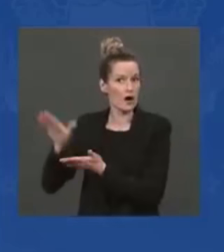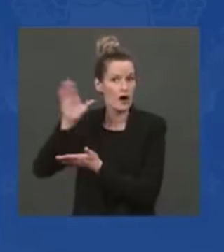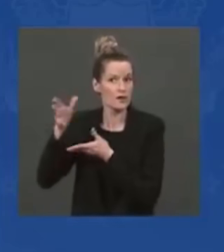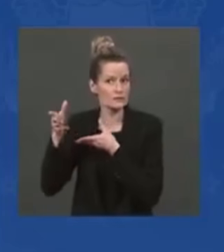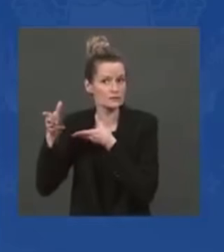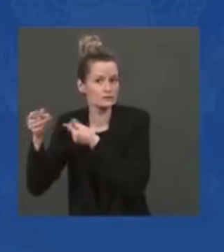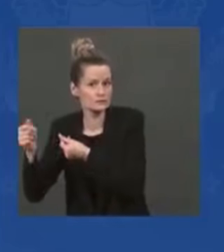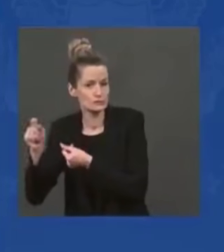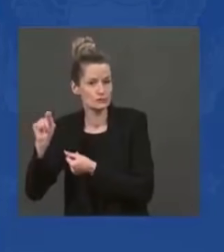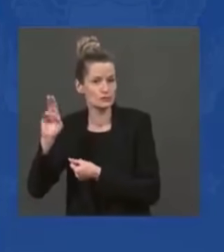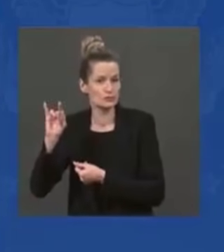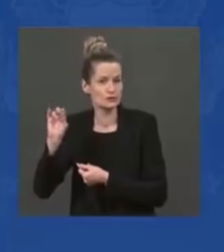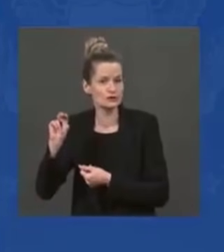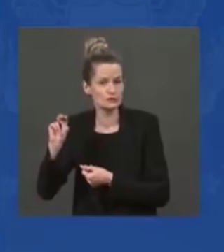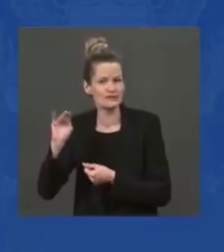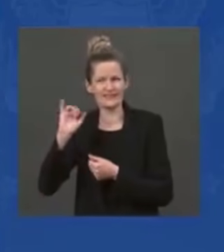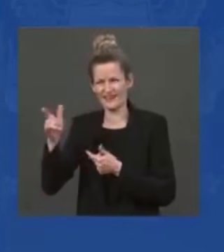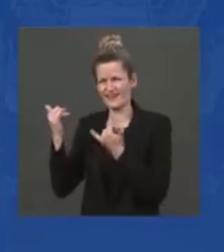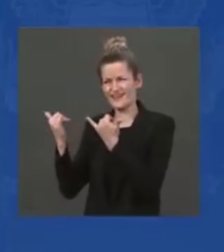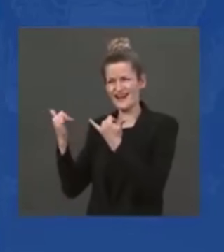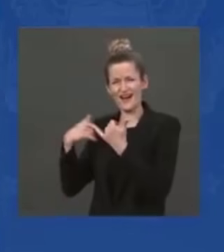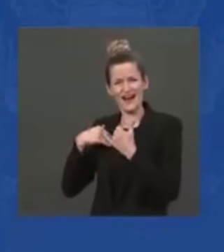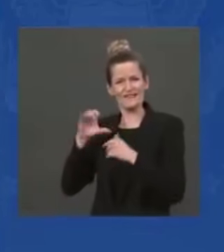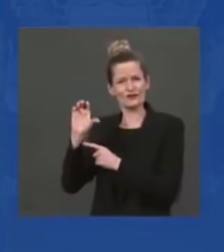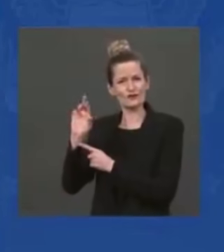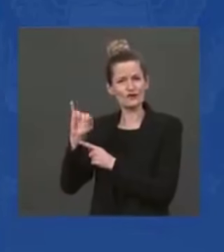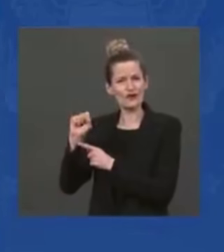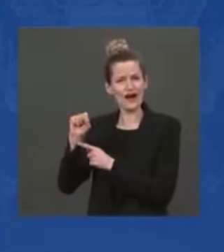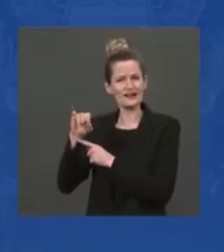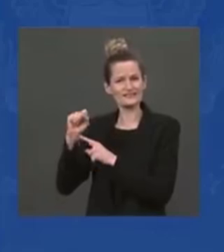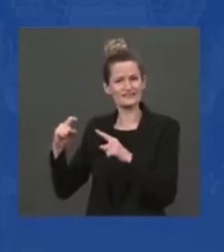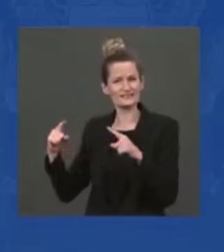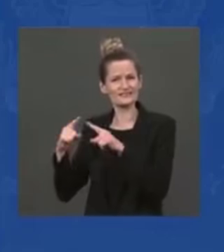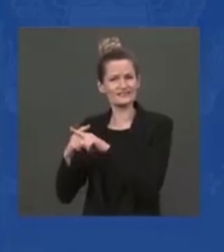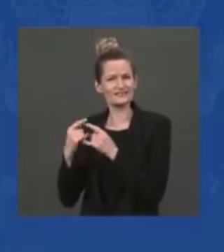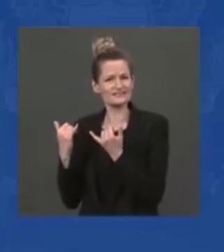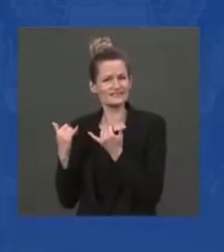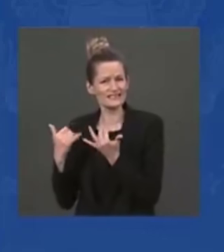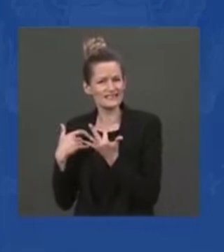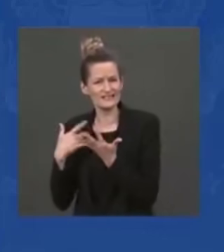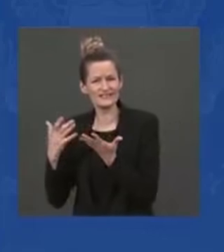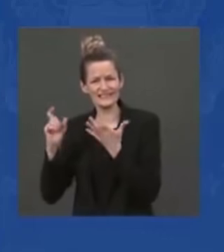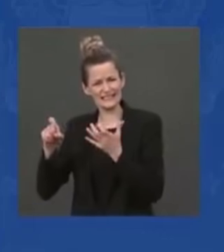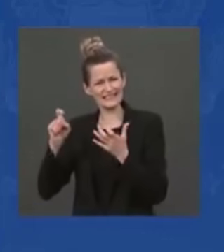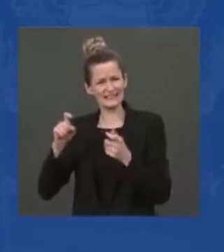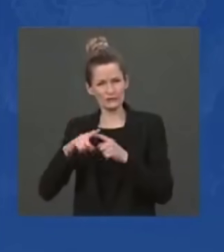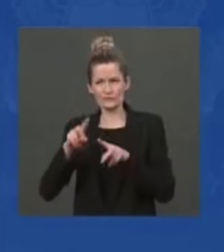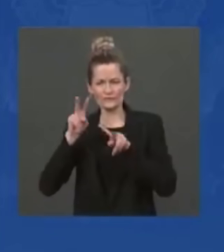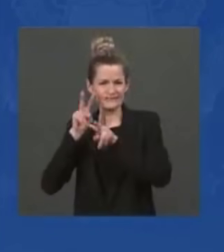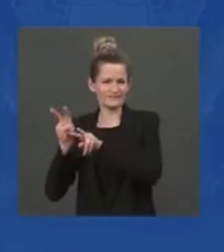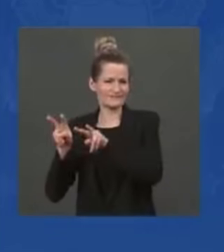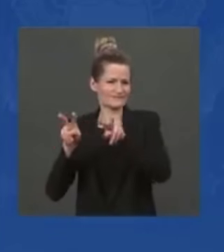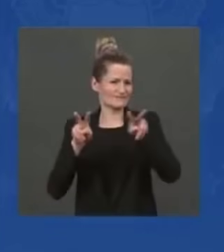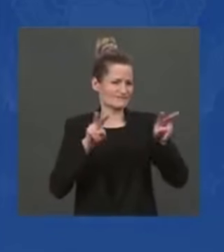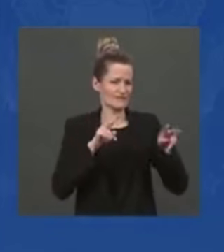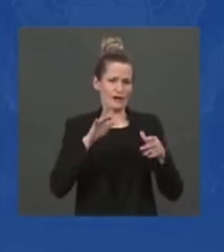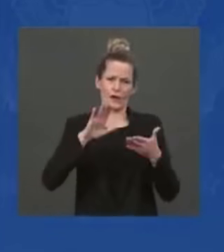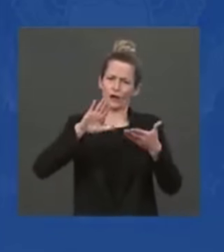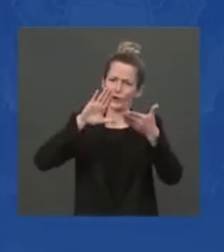climate change and not only protect our communities, but create new opportunities, new industries, and new